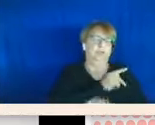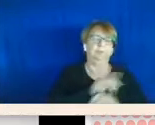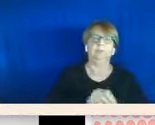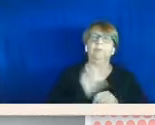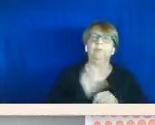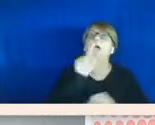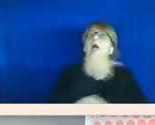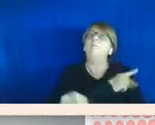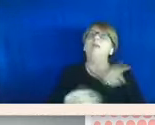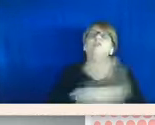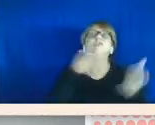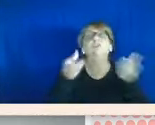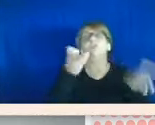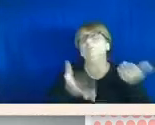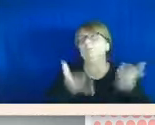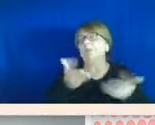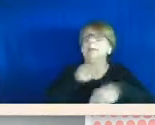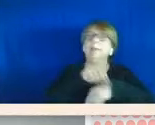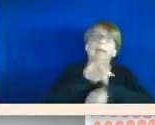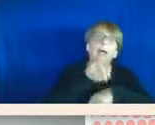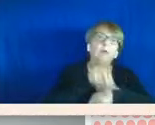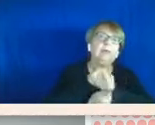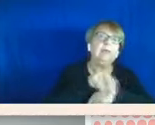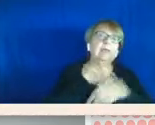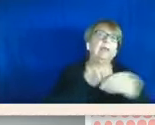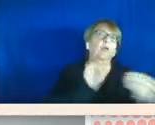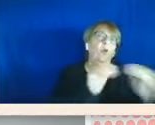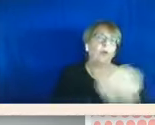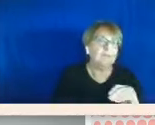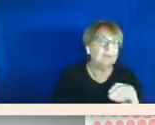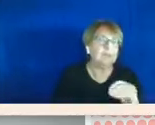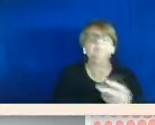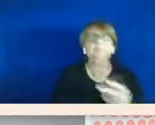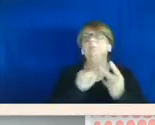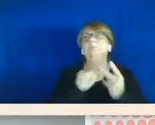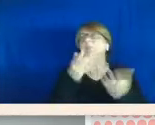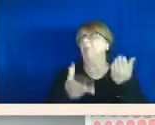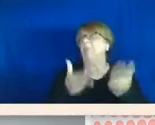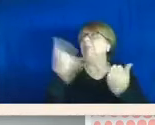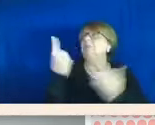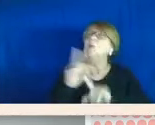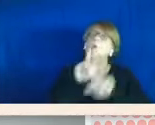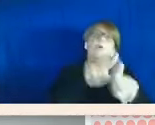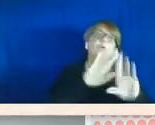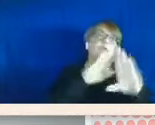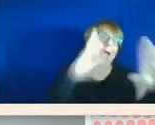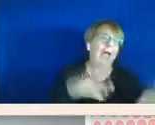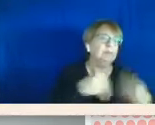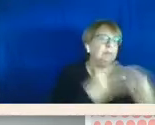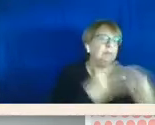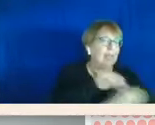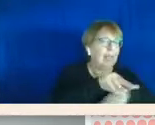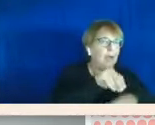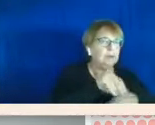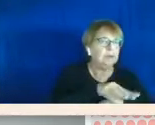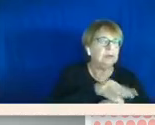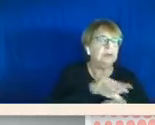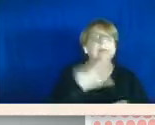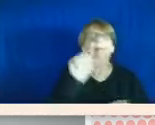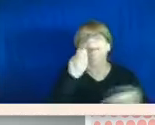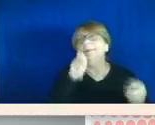be counseling in an office. It might be someone coming to their home to provide counseling and case management. It might